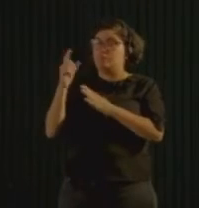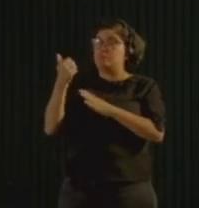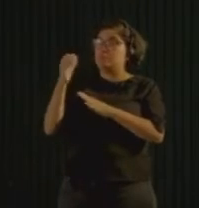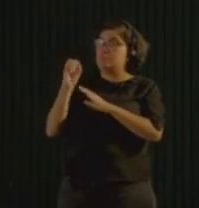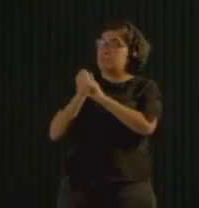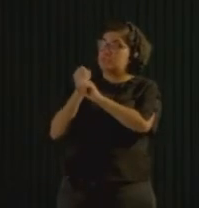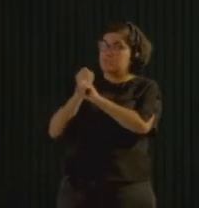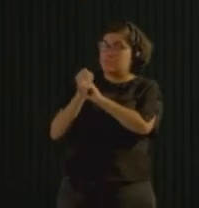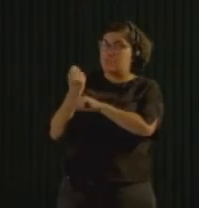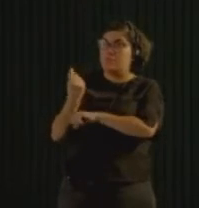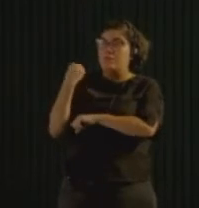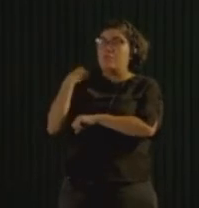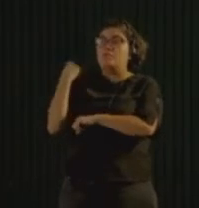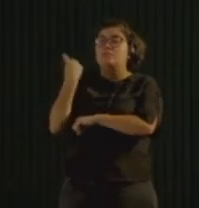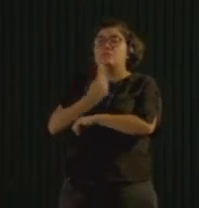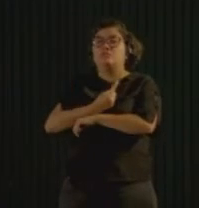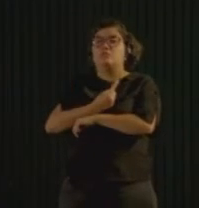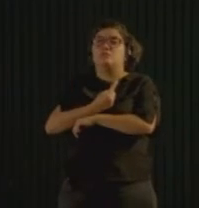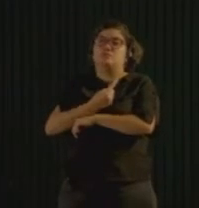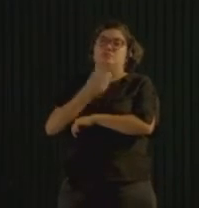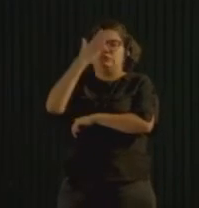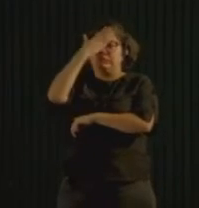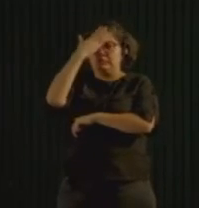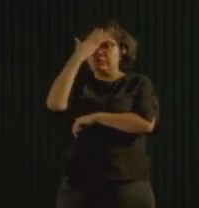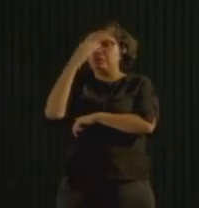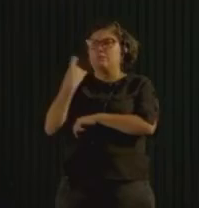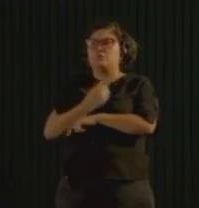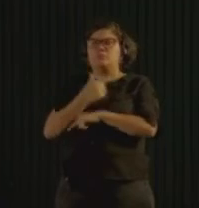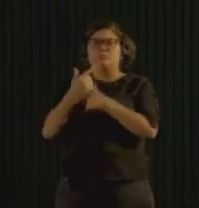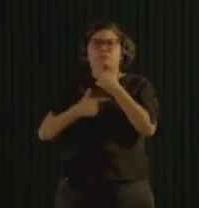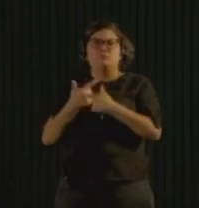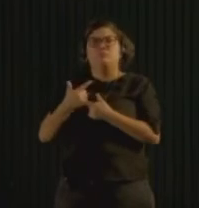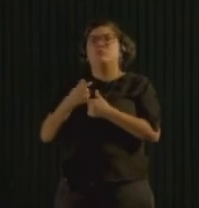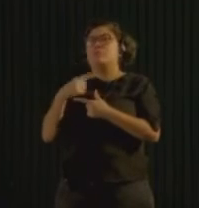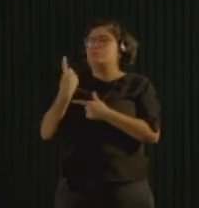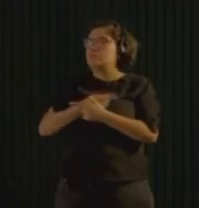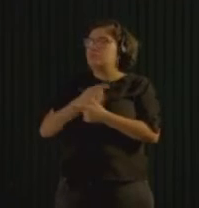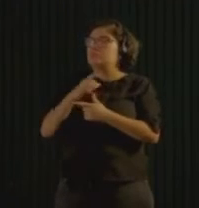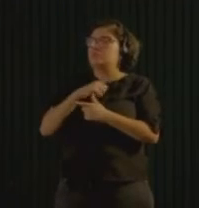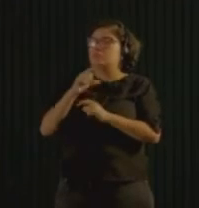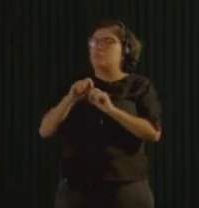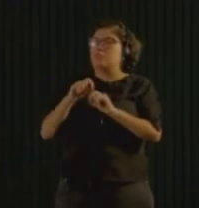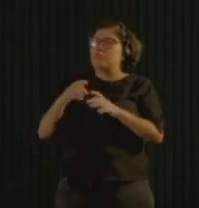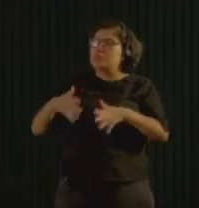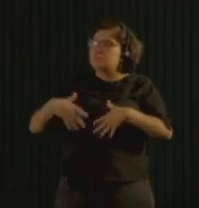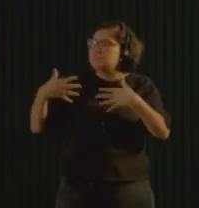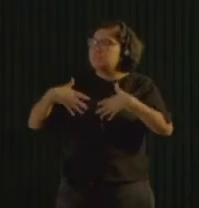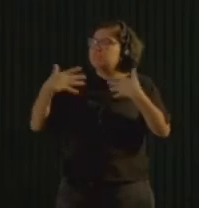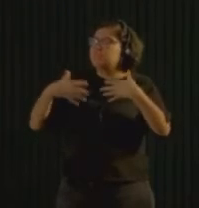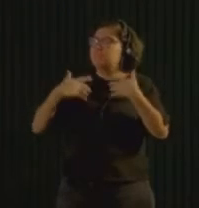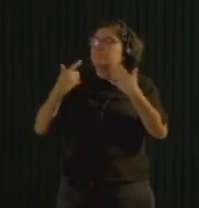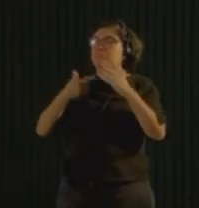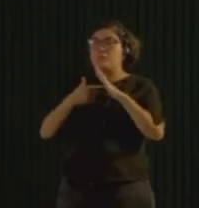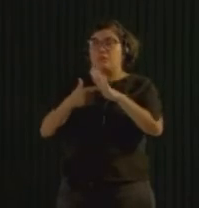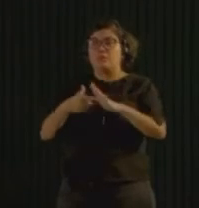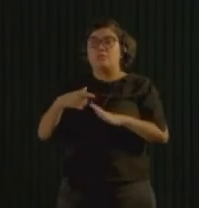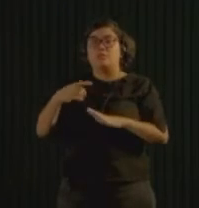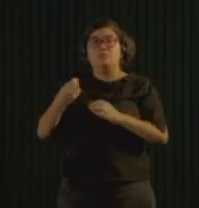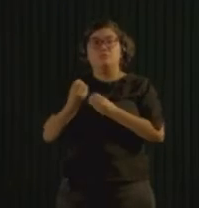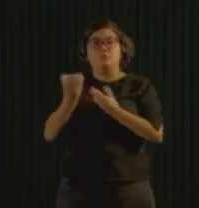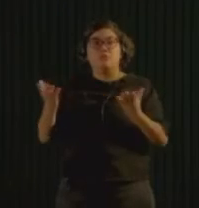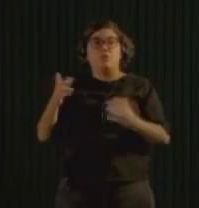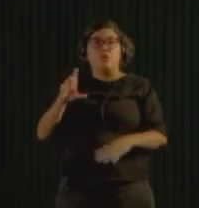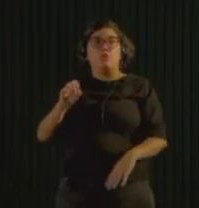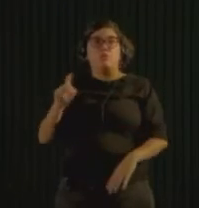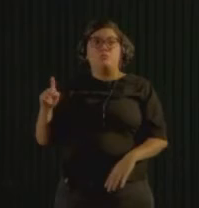We are really excited about the opportunity to bring Loop to Brazil. In fact, we're having many really good conversations with retailers and brands in the region.